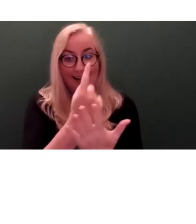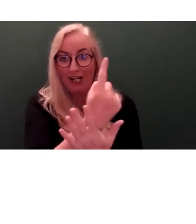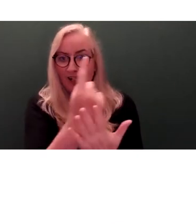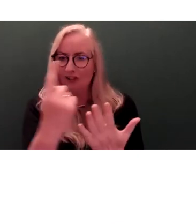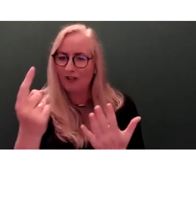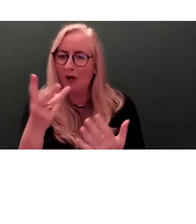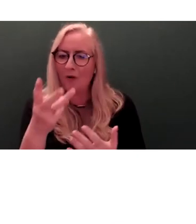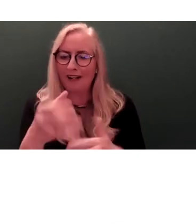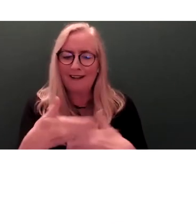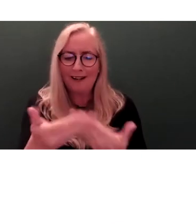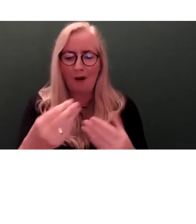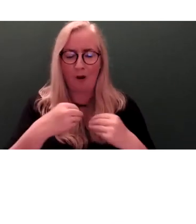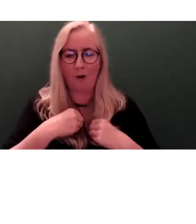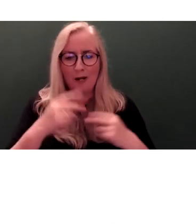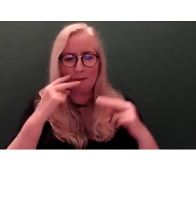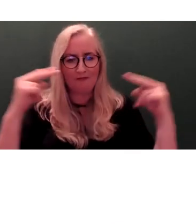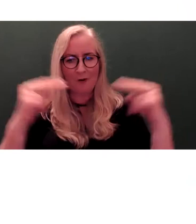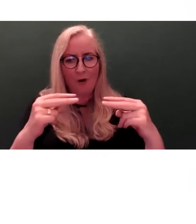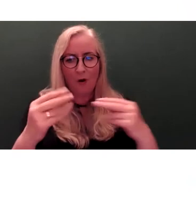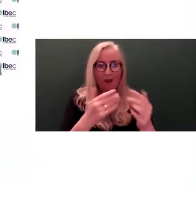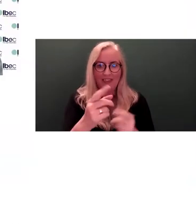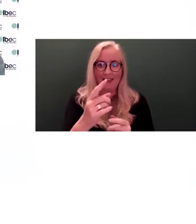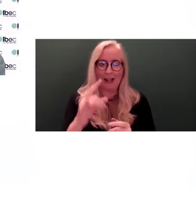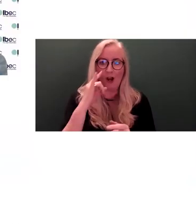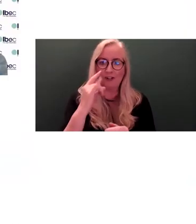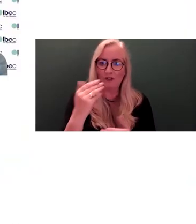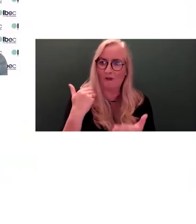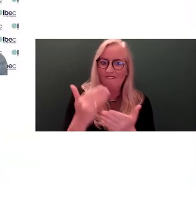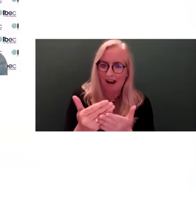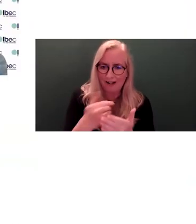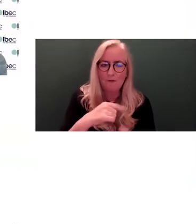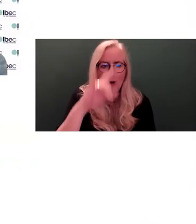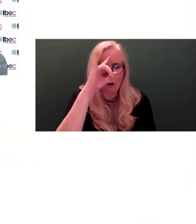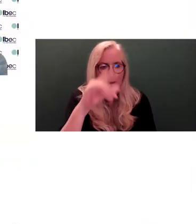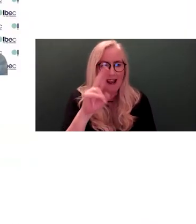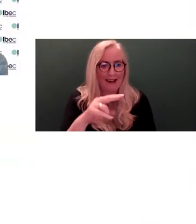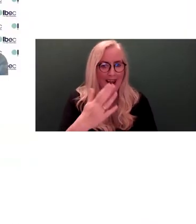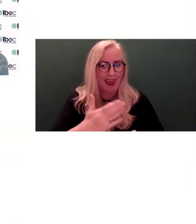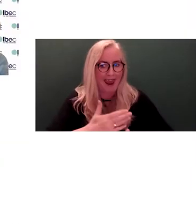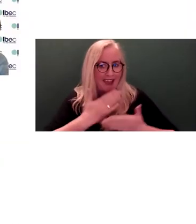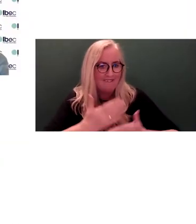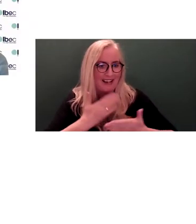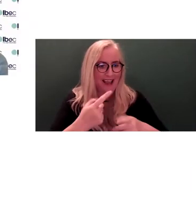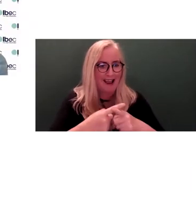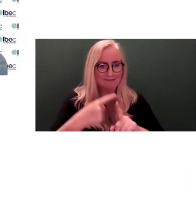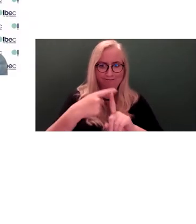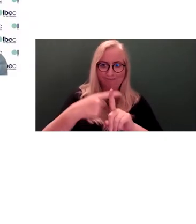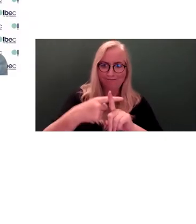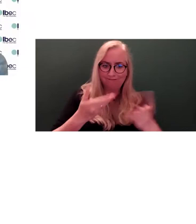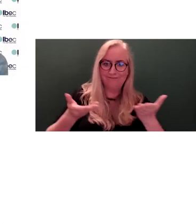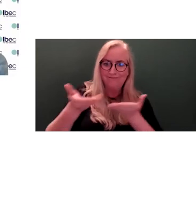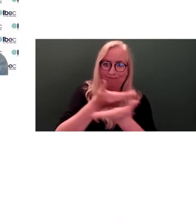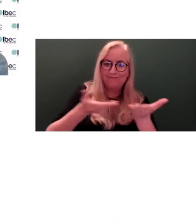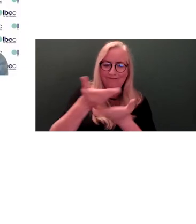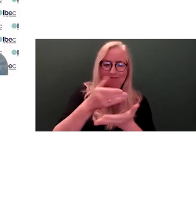will give us their perspectives on what they've heard so far, and then hopefully we can have a lively and constructive debate as to what